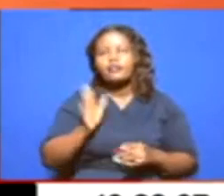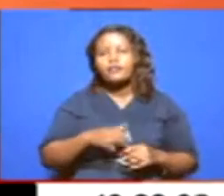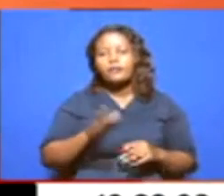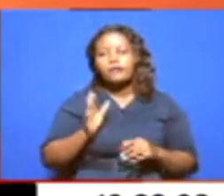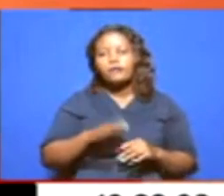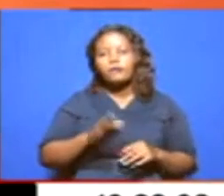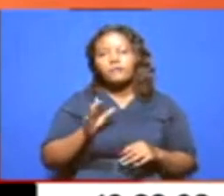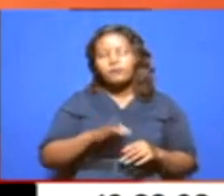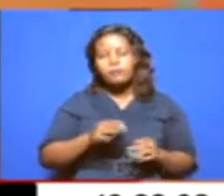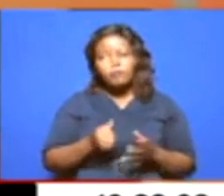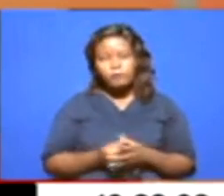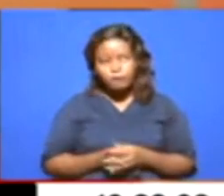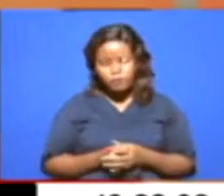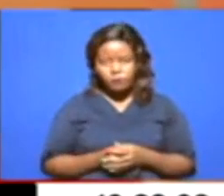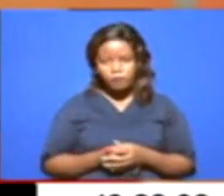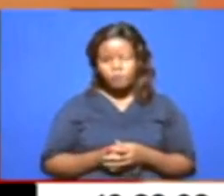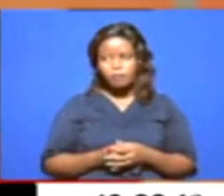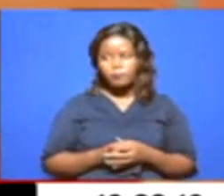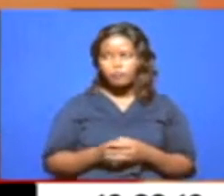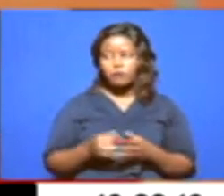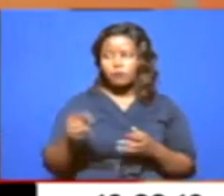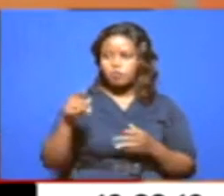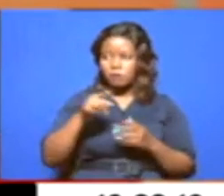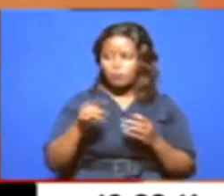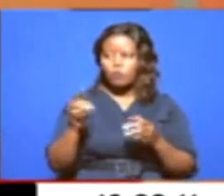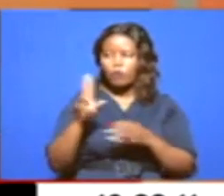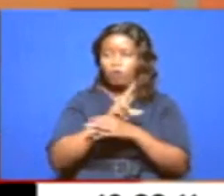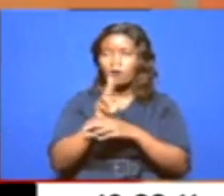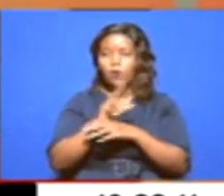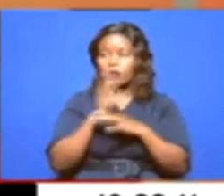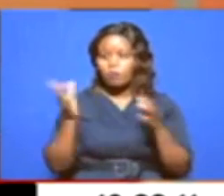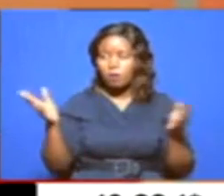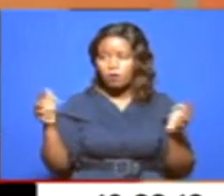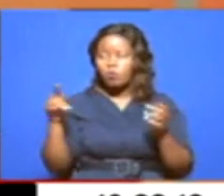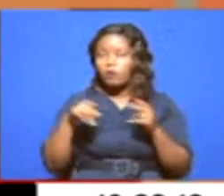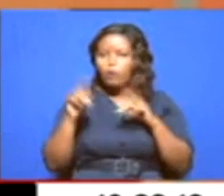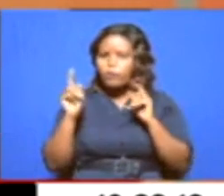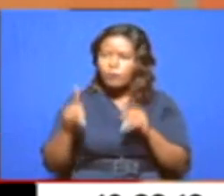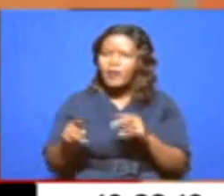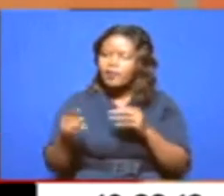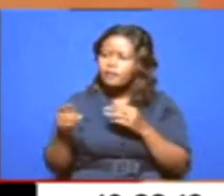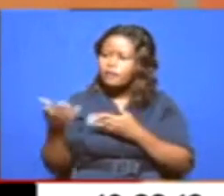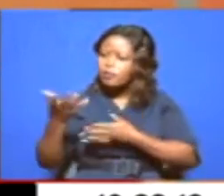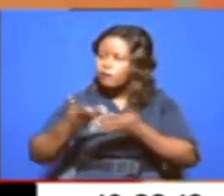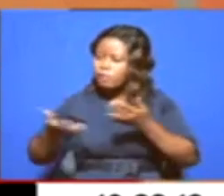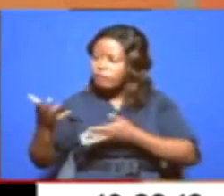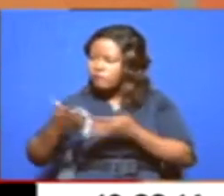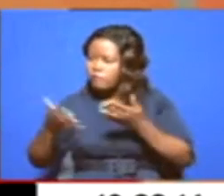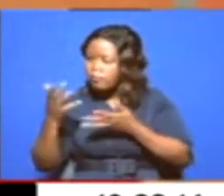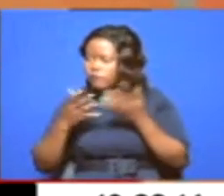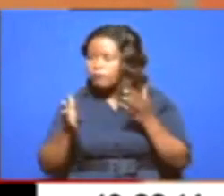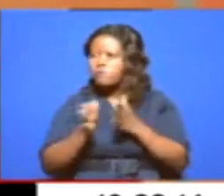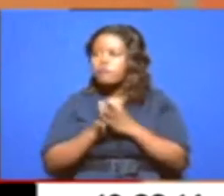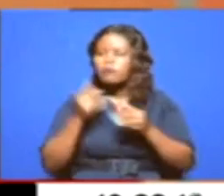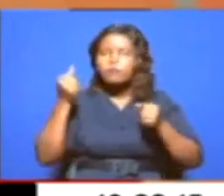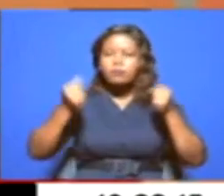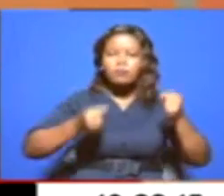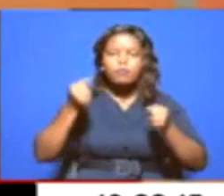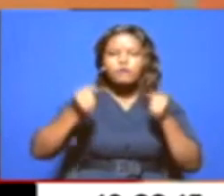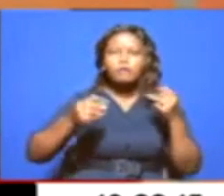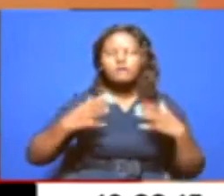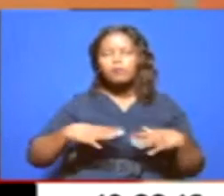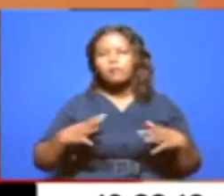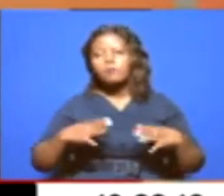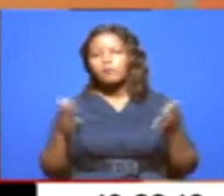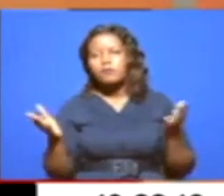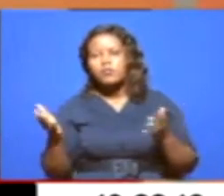Those ones, we use the rankings, and you know, also we have to negotiate with the athletes. Some of them, they don't want to run because they have private engagements, like